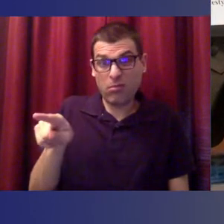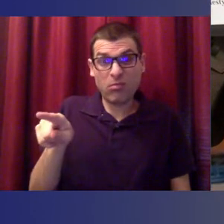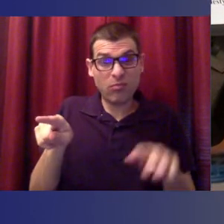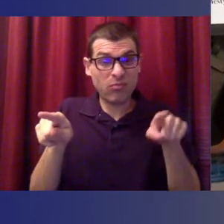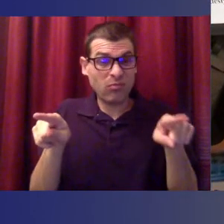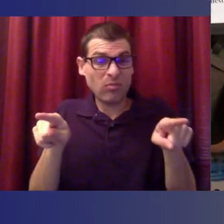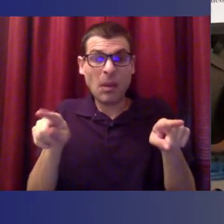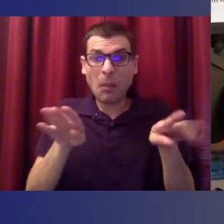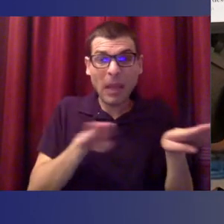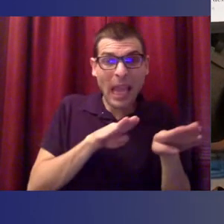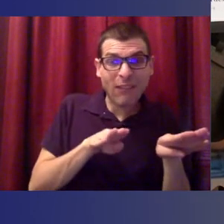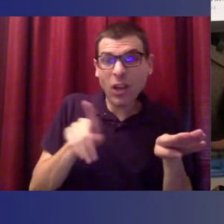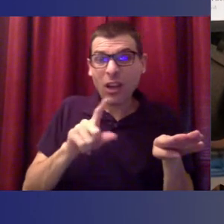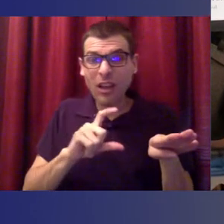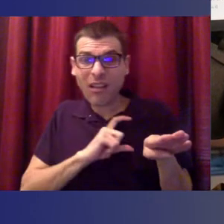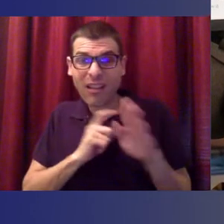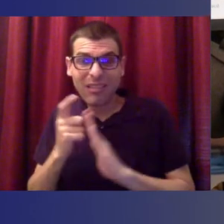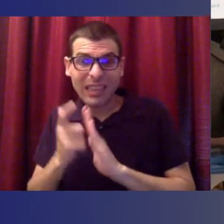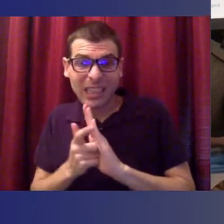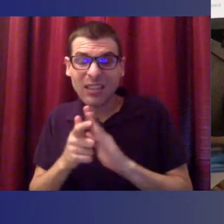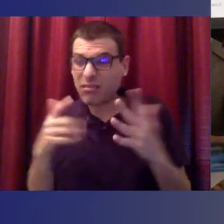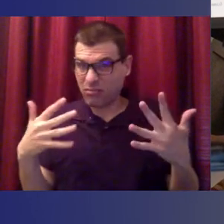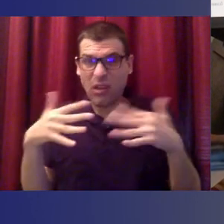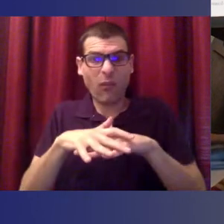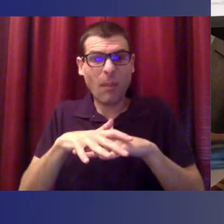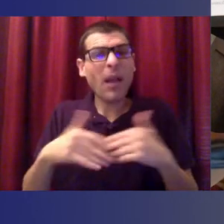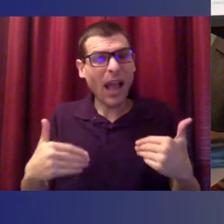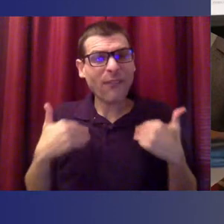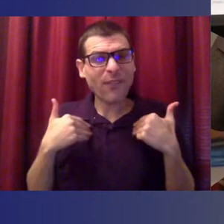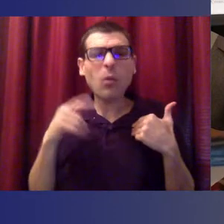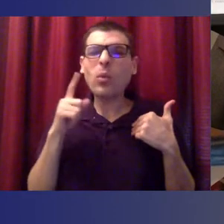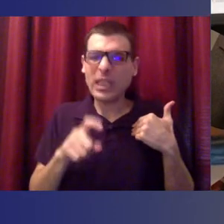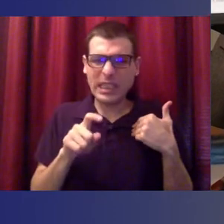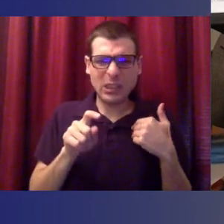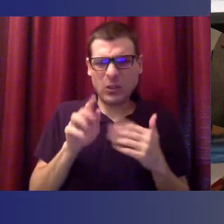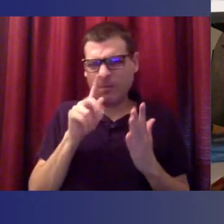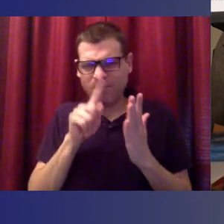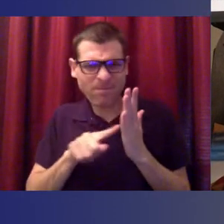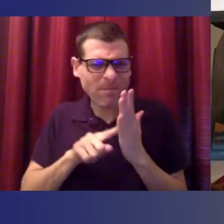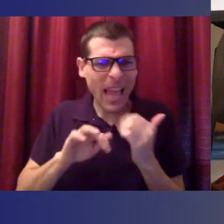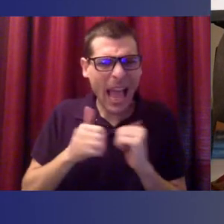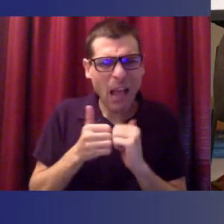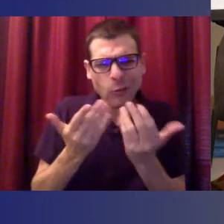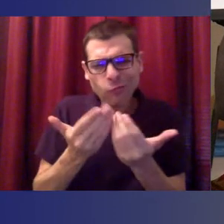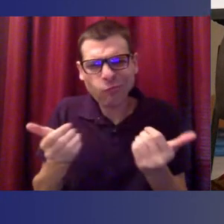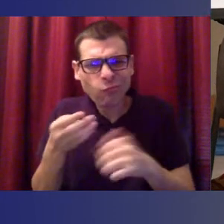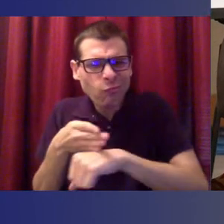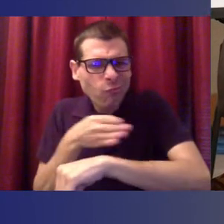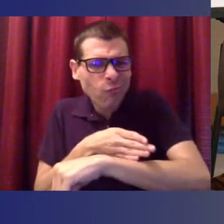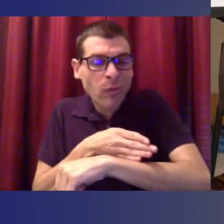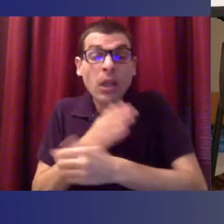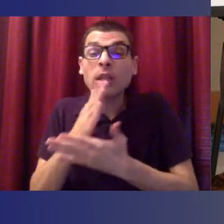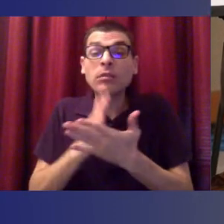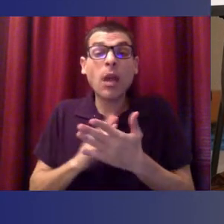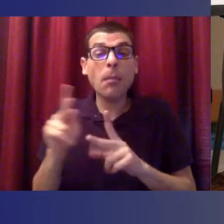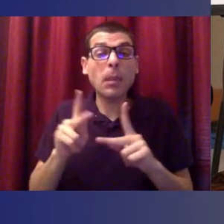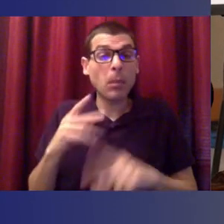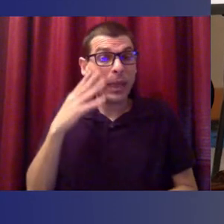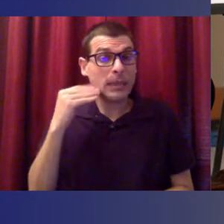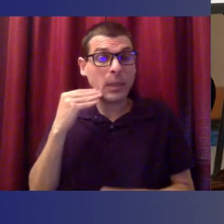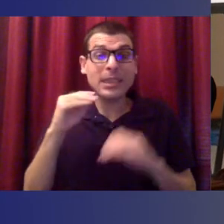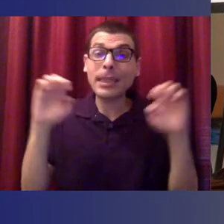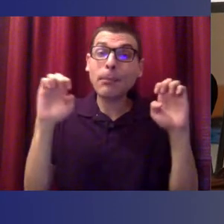effort looking at people who frequently come into contact with multiple systems, including emergency housing, so our shelters,